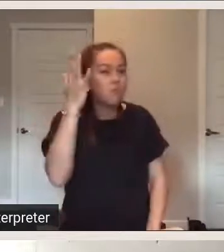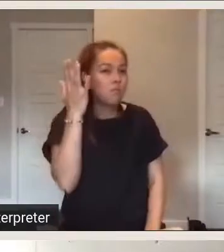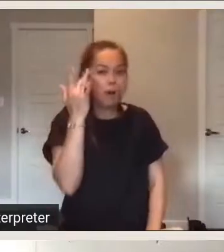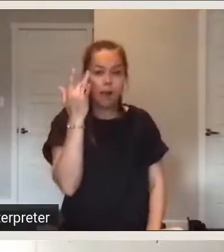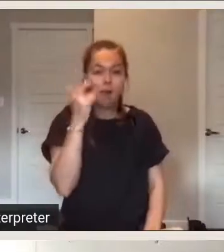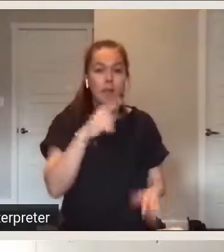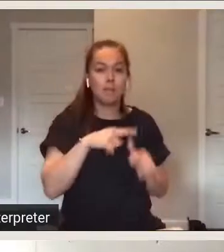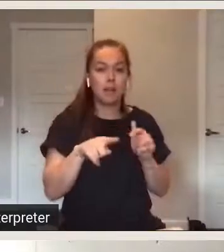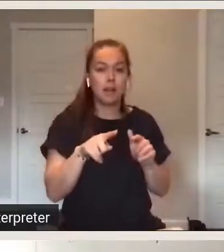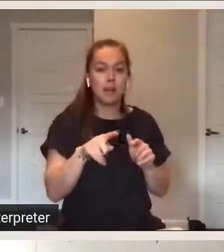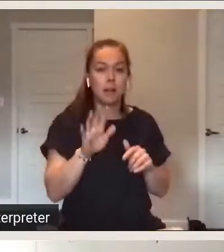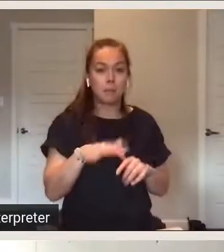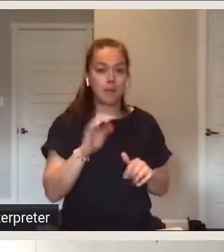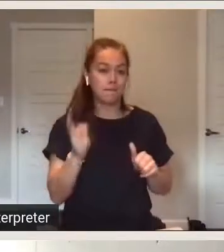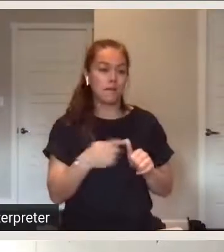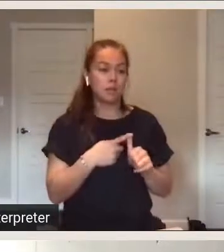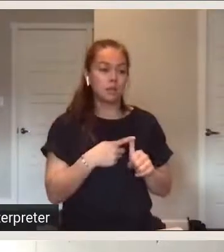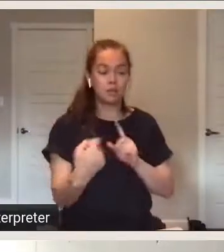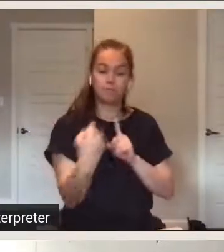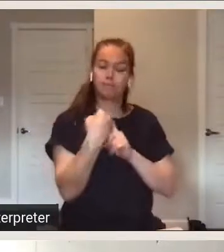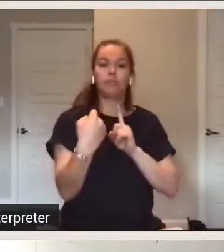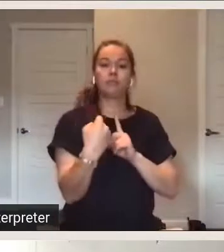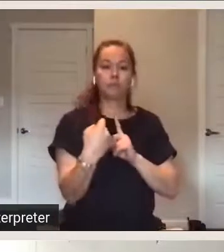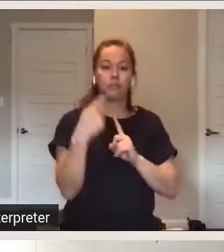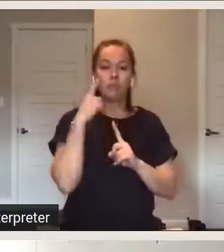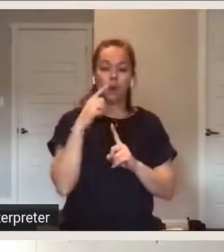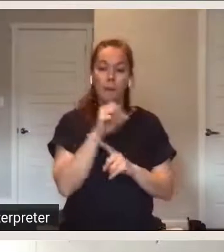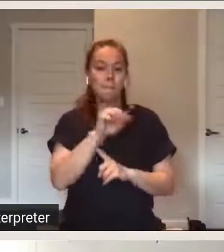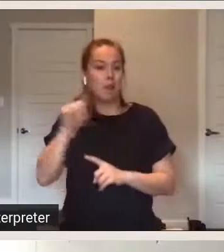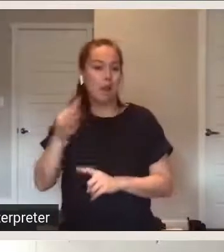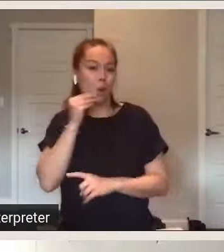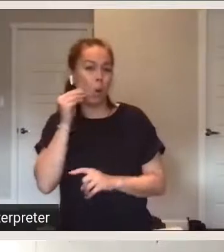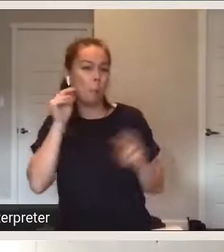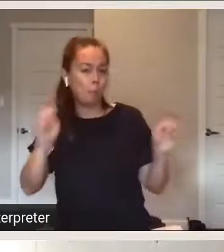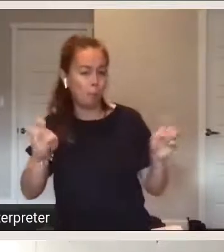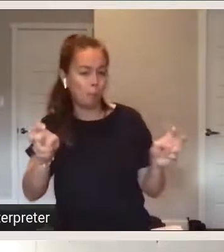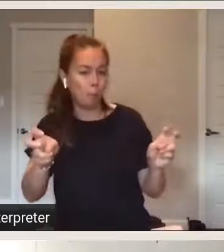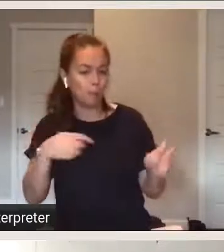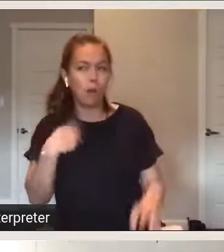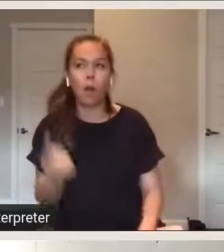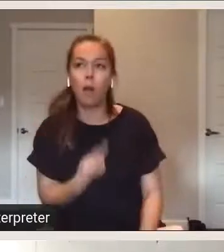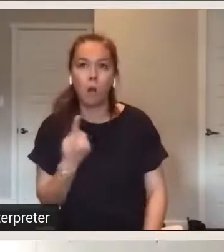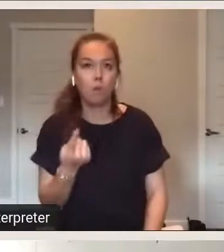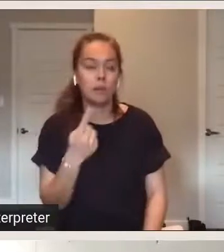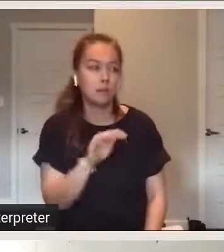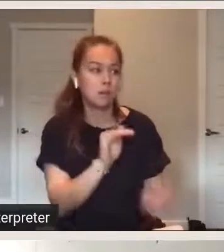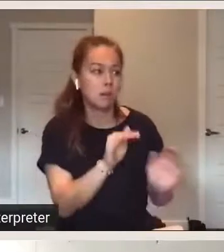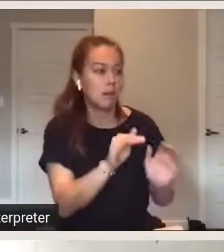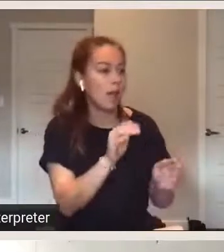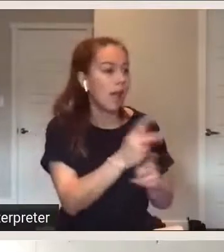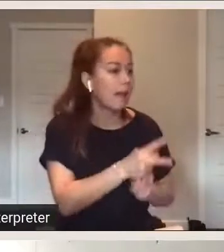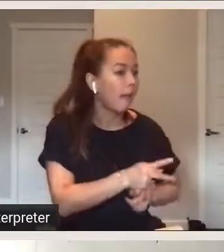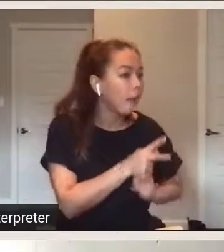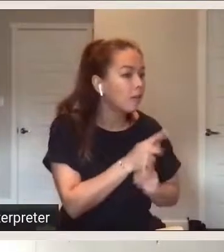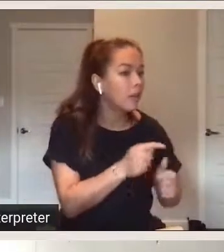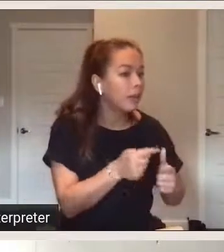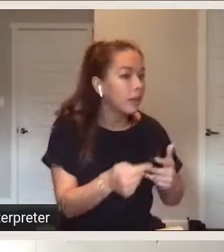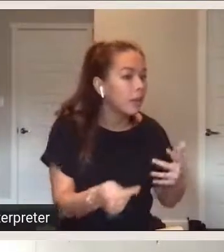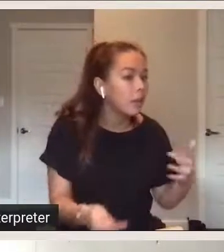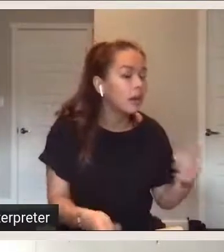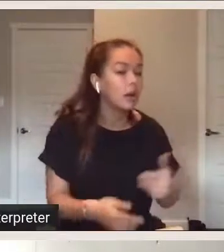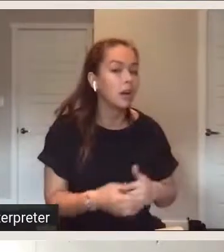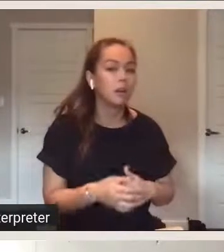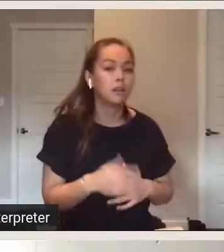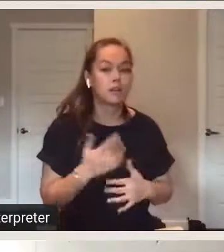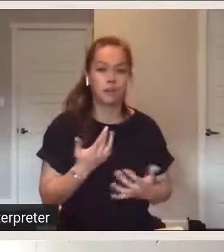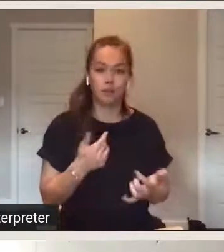going to, this back home that my mom always talked about. And so it's always been, you know, aside from food and my family members,